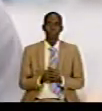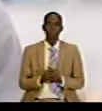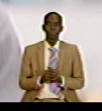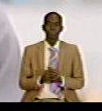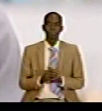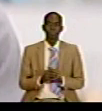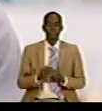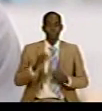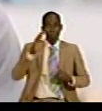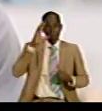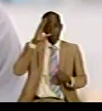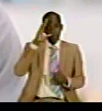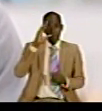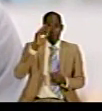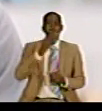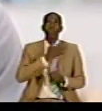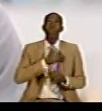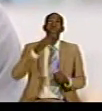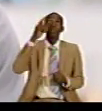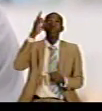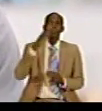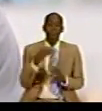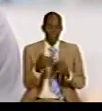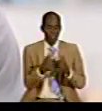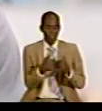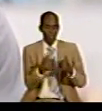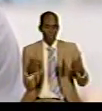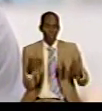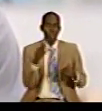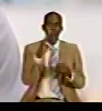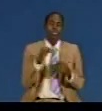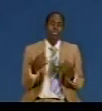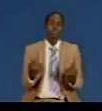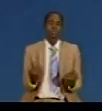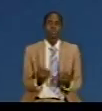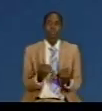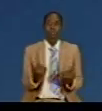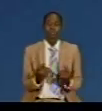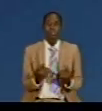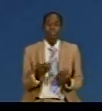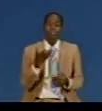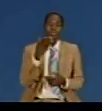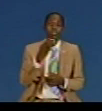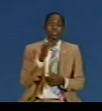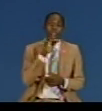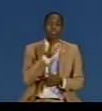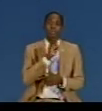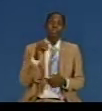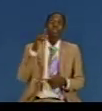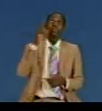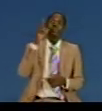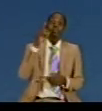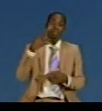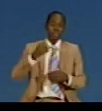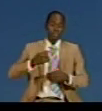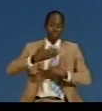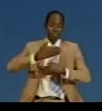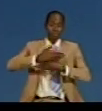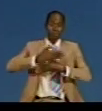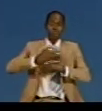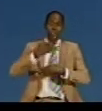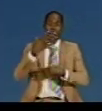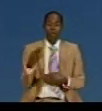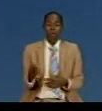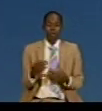Man and God separated by sin. There is a gulf of separation between